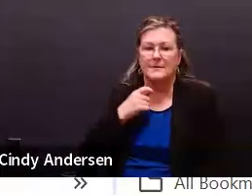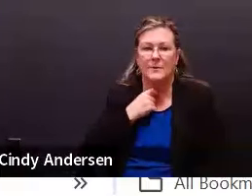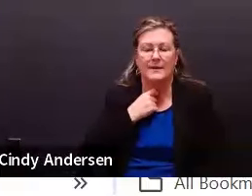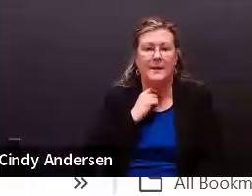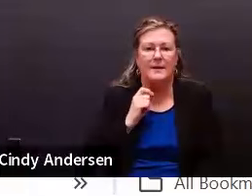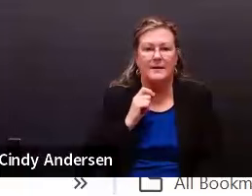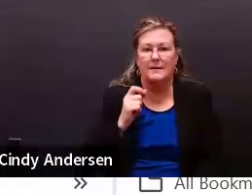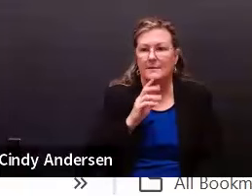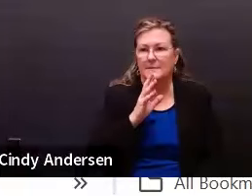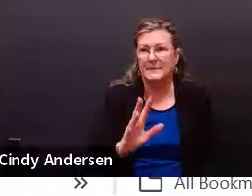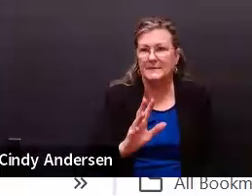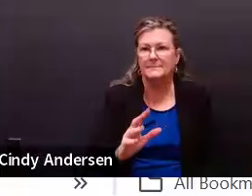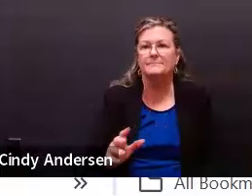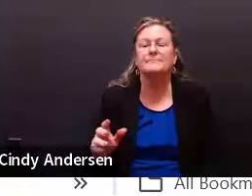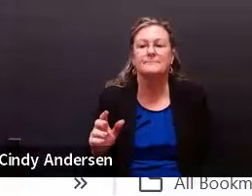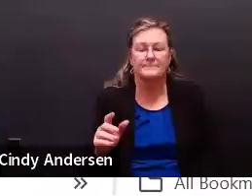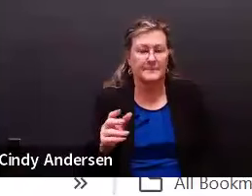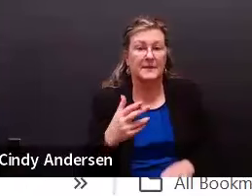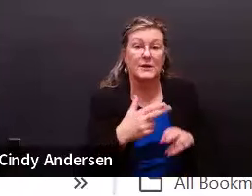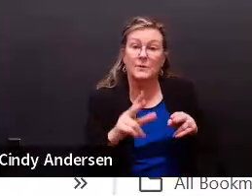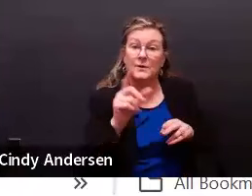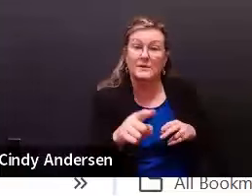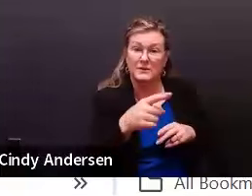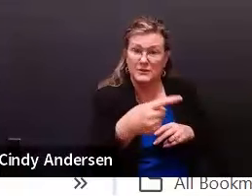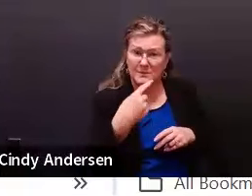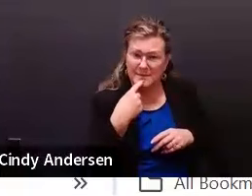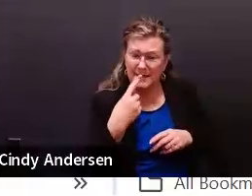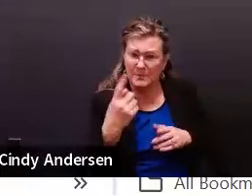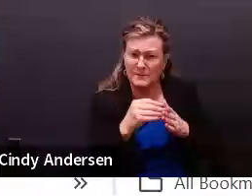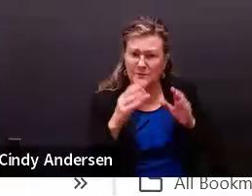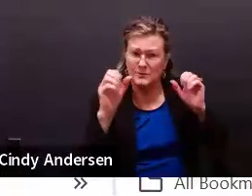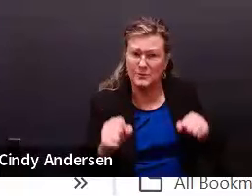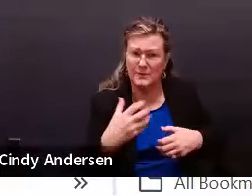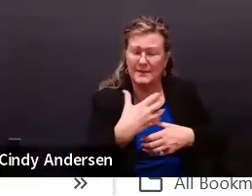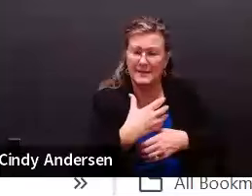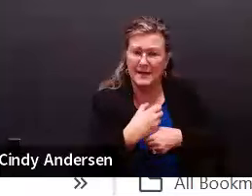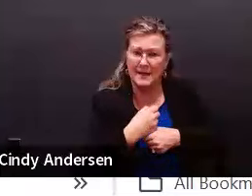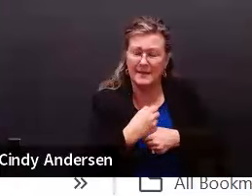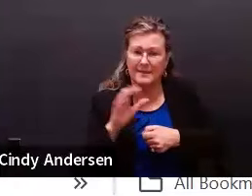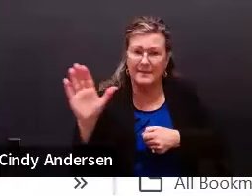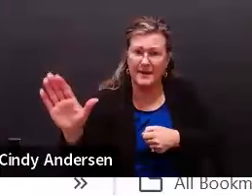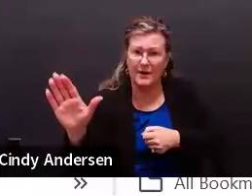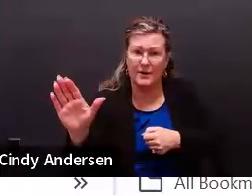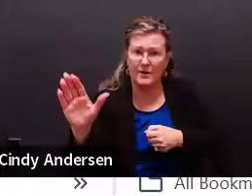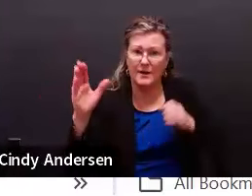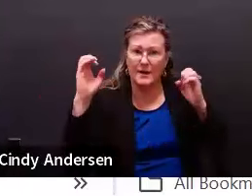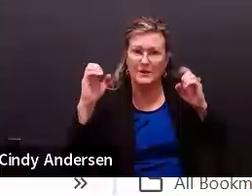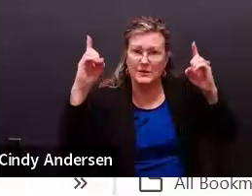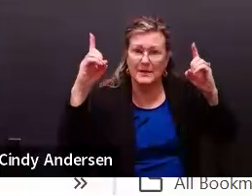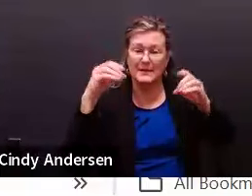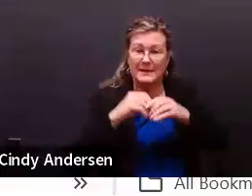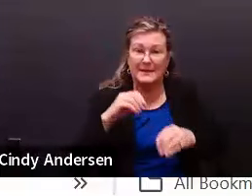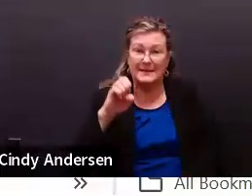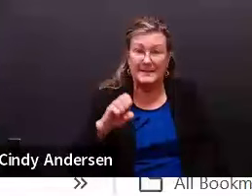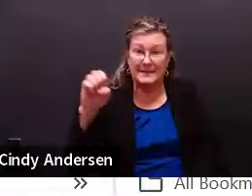ahead. Yeah, just quick question. Did you say that a student could receive their education in the